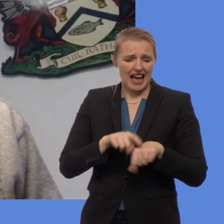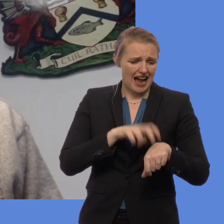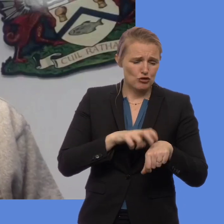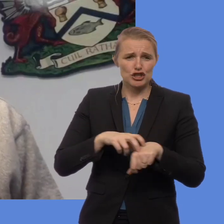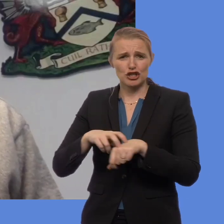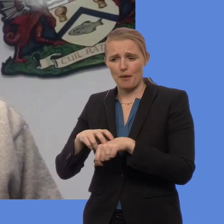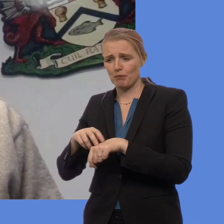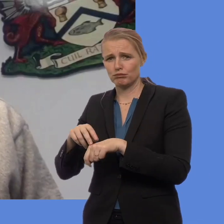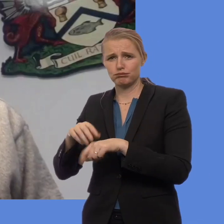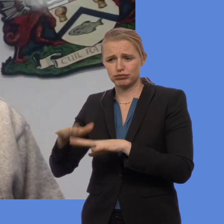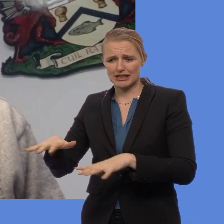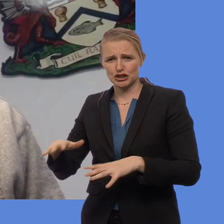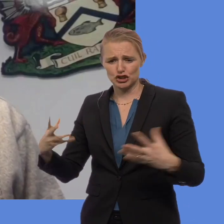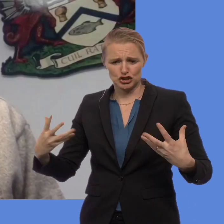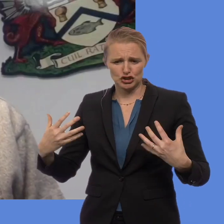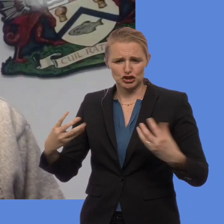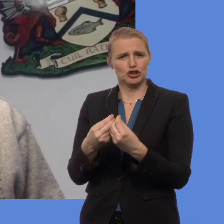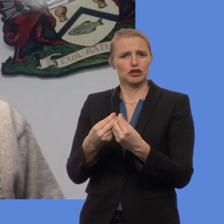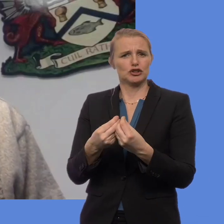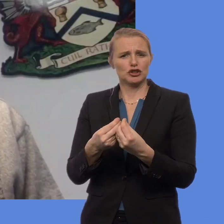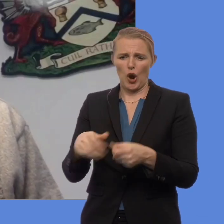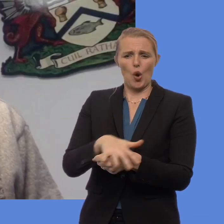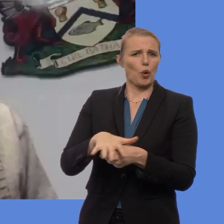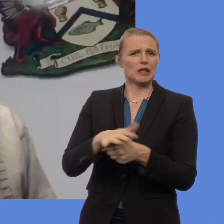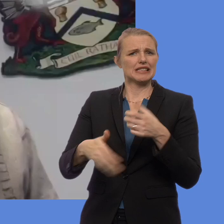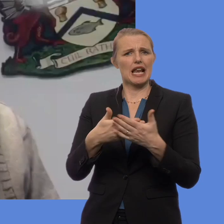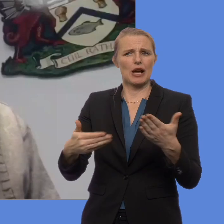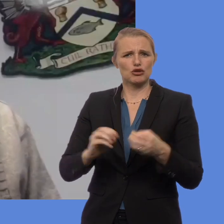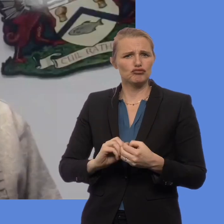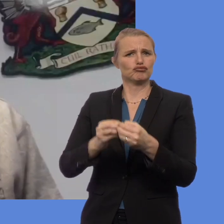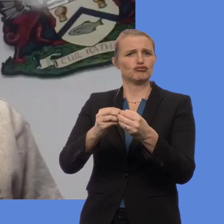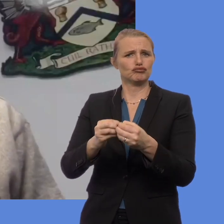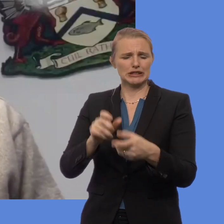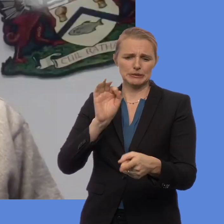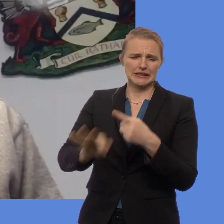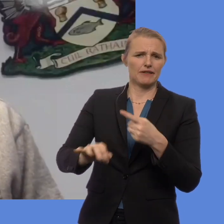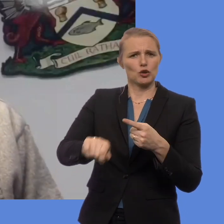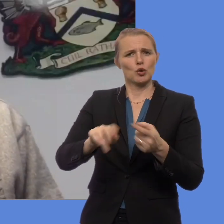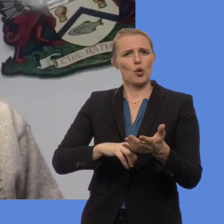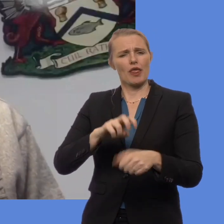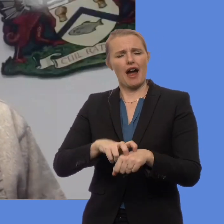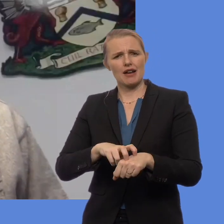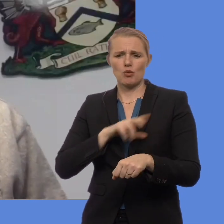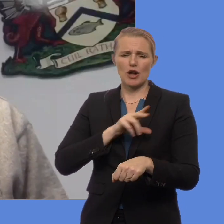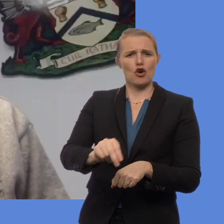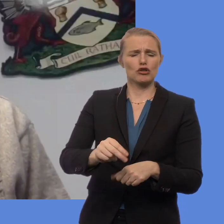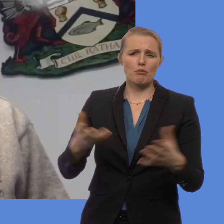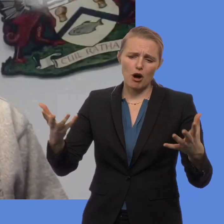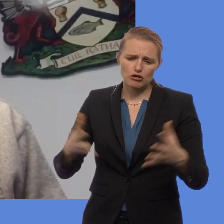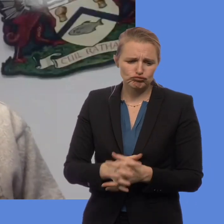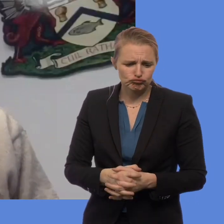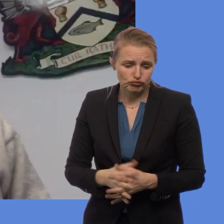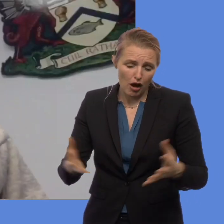into some sort of local sign language specific to Northern Ireland, even but it's